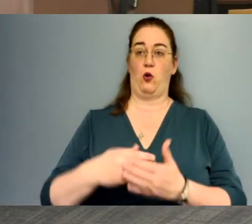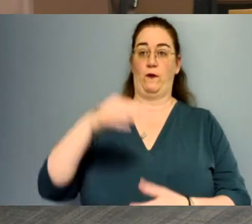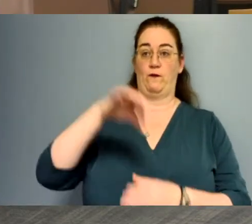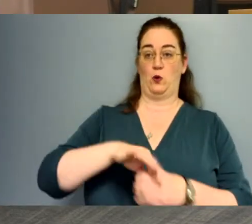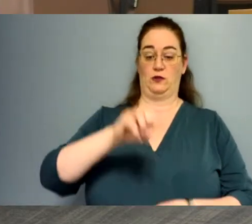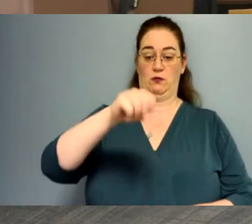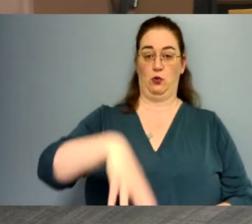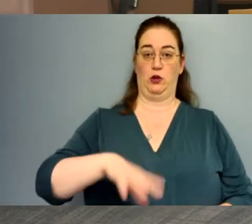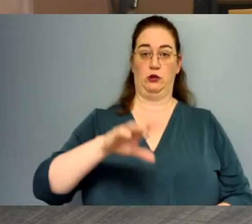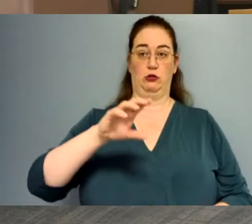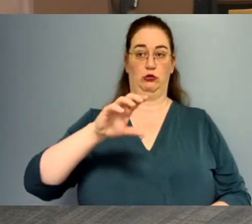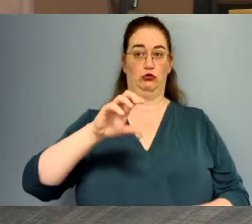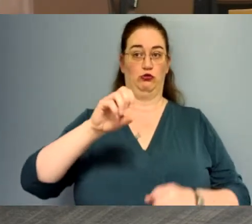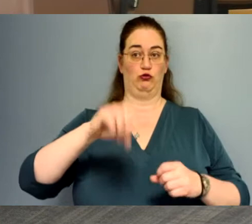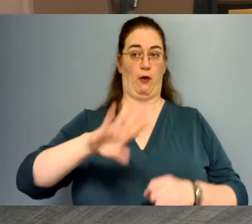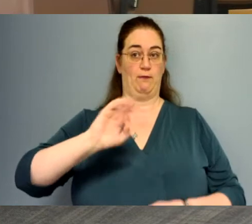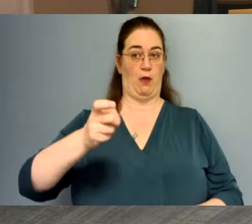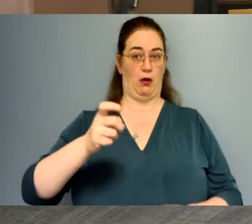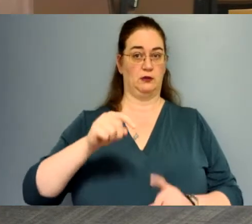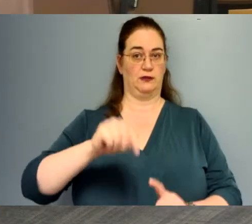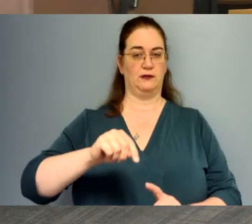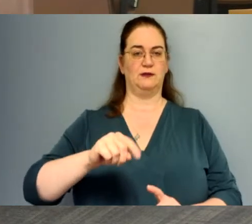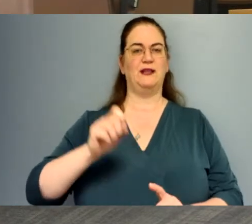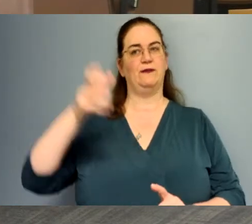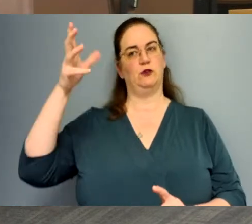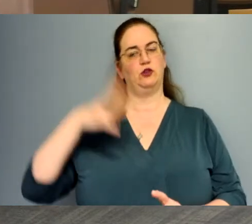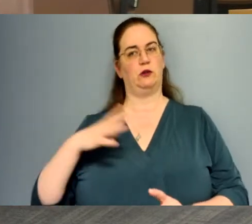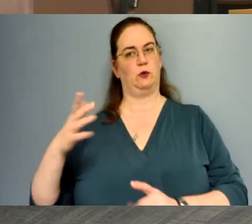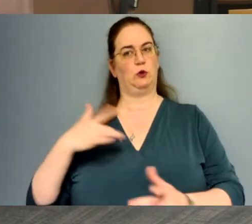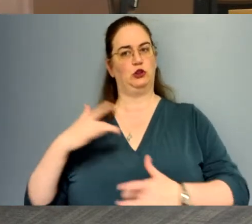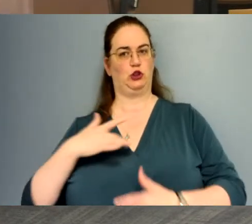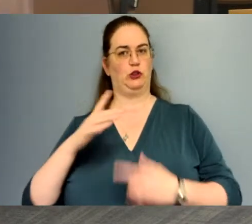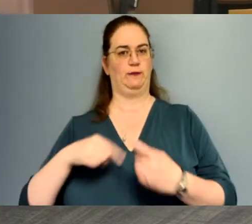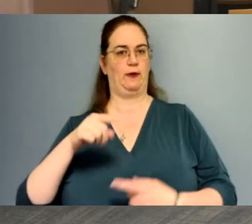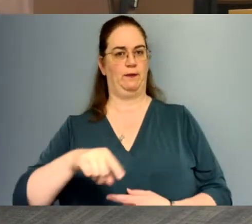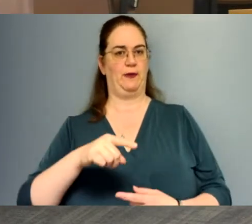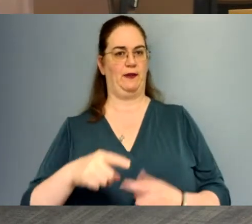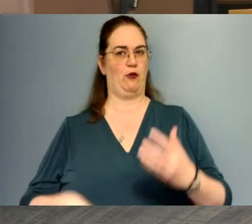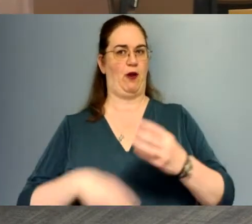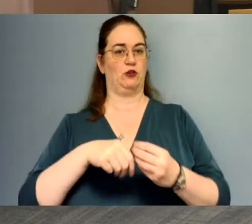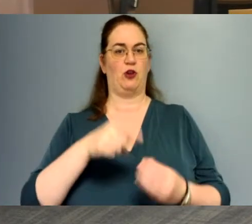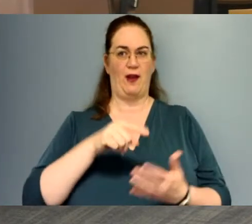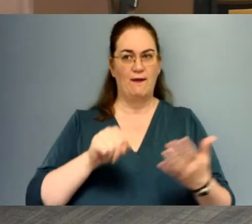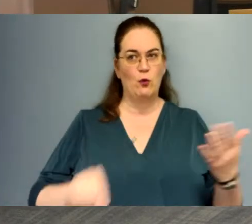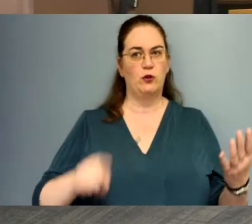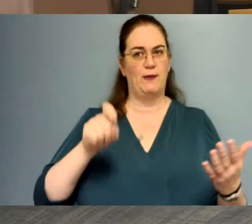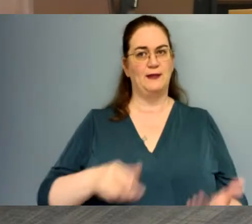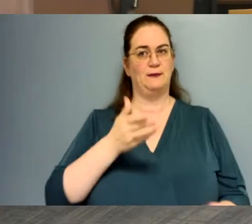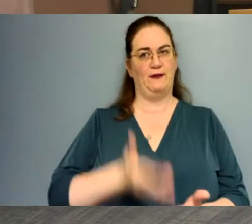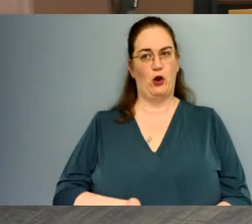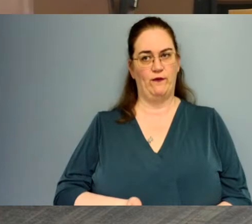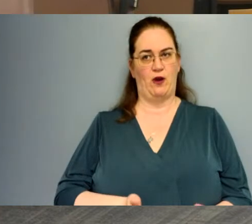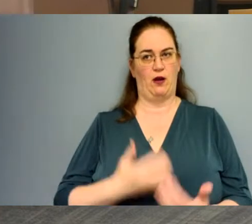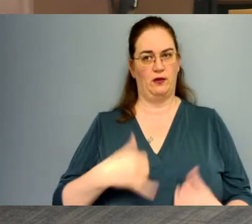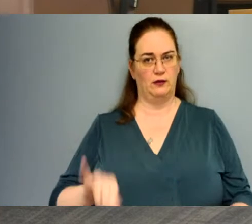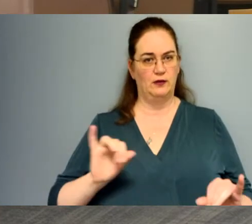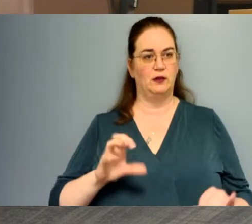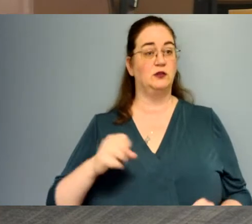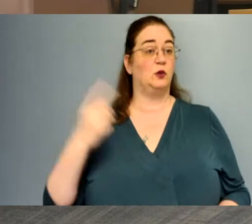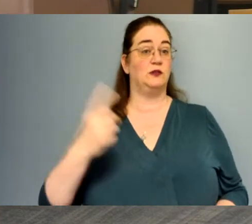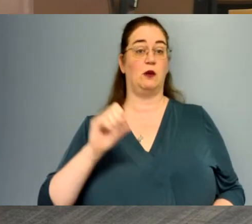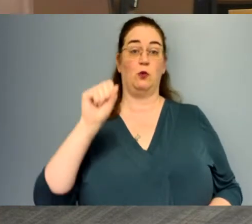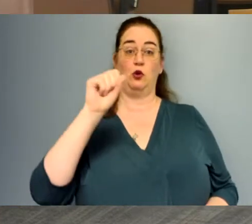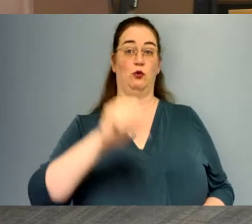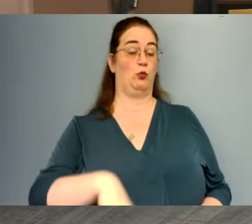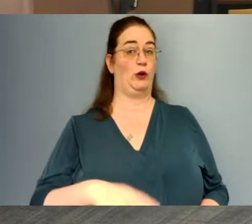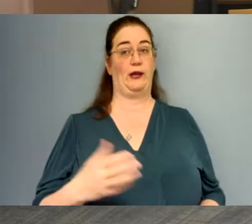drop boxes, even though the gentleman was concerned that they were being extra, every one of them has to be verified. So someone could put